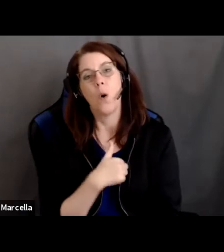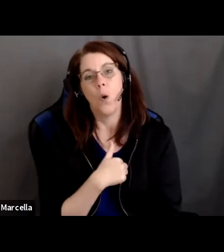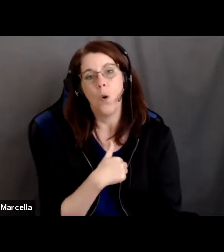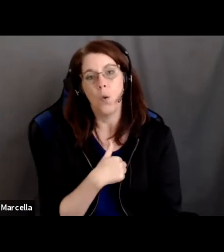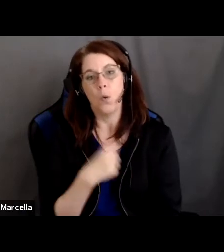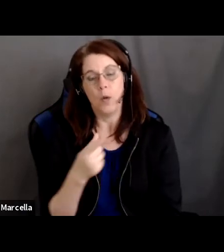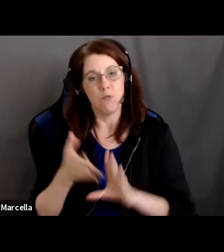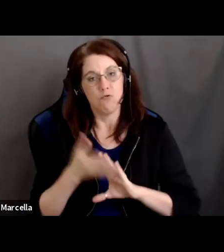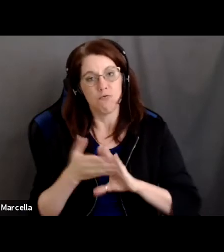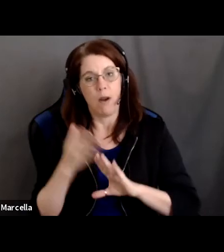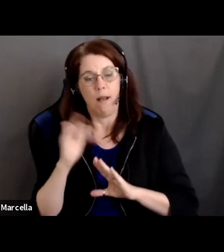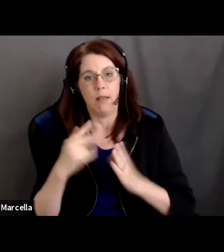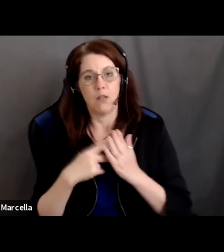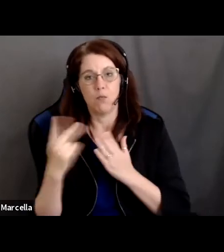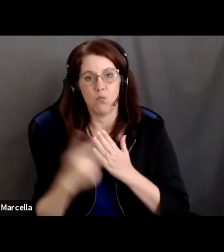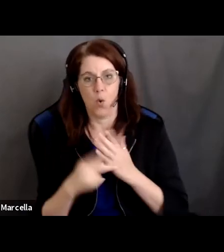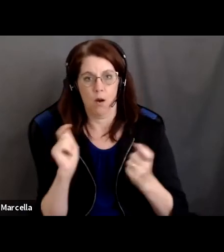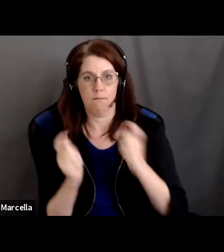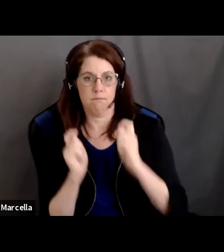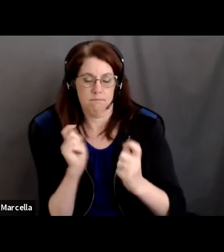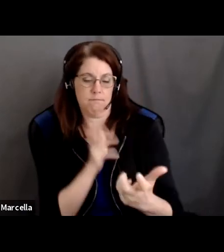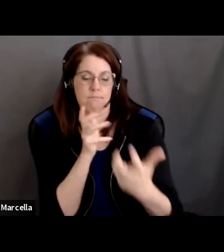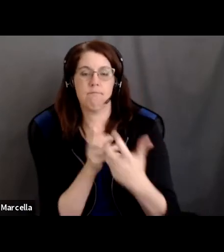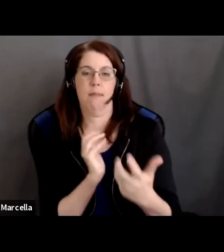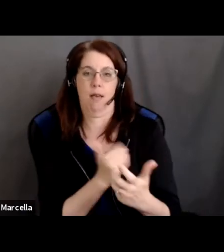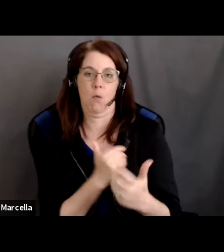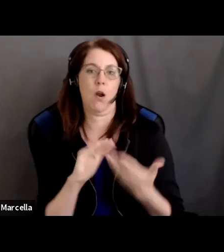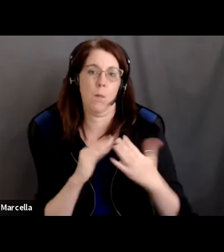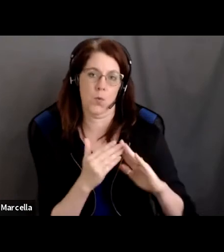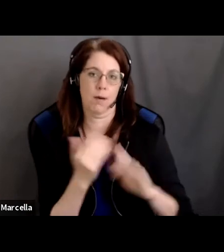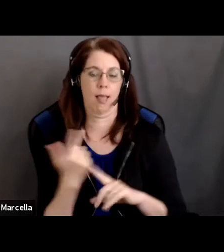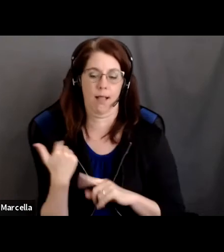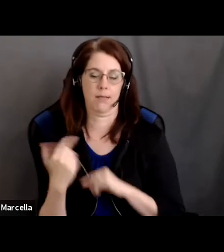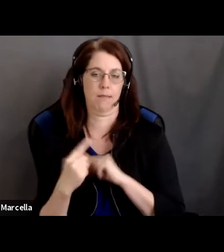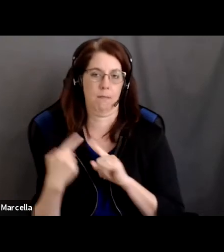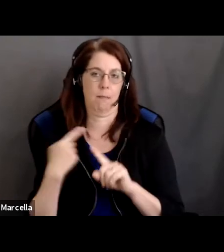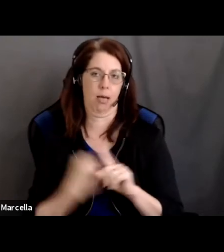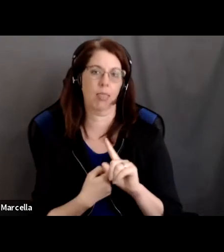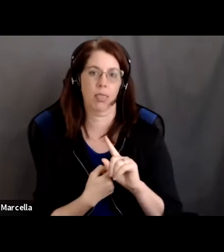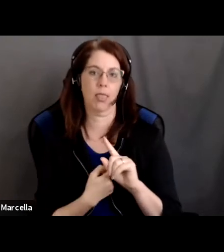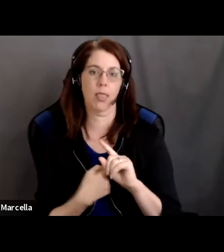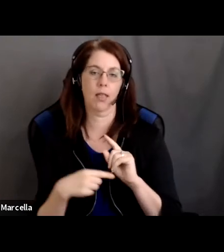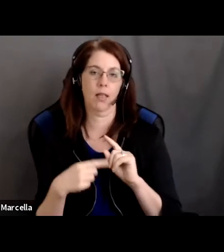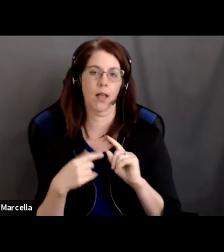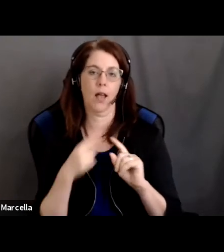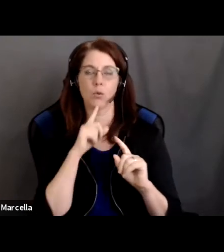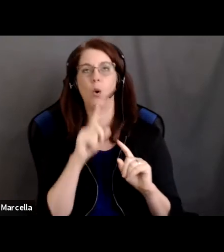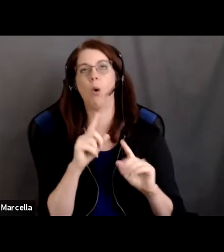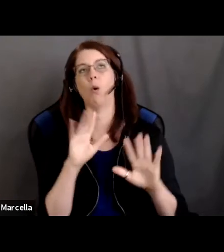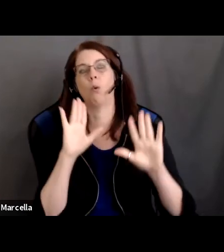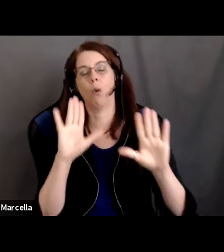this program customized to our community last month, and we are so grateful and